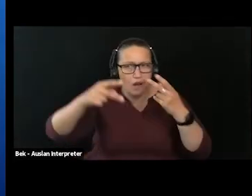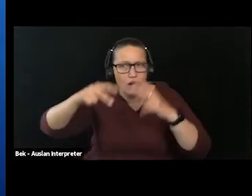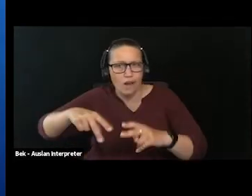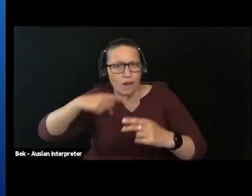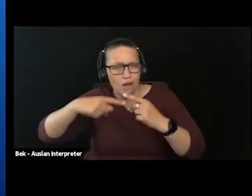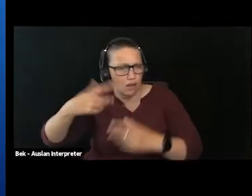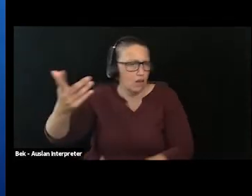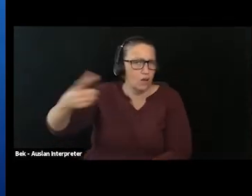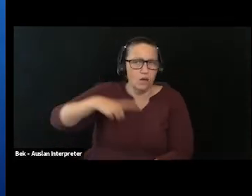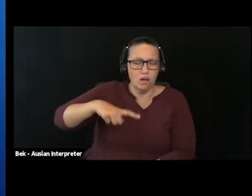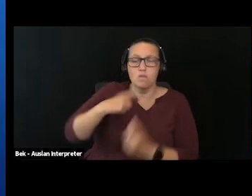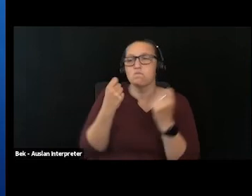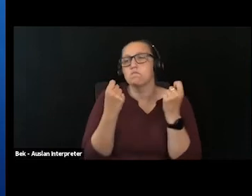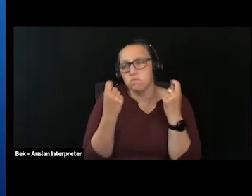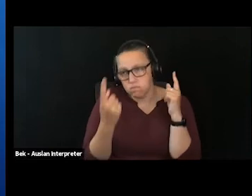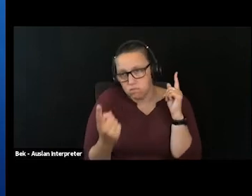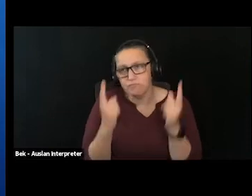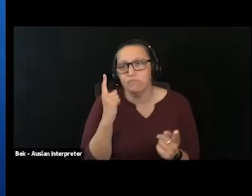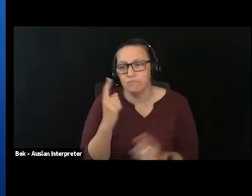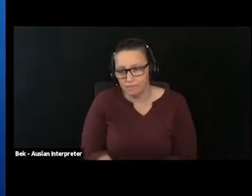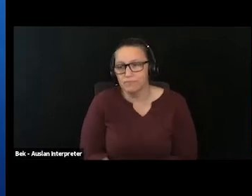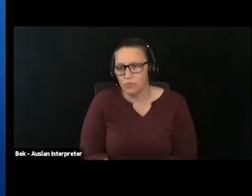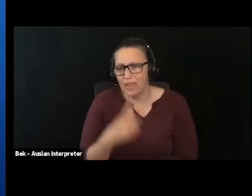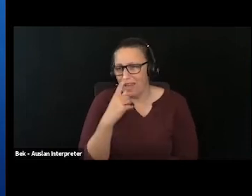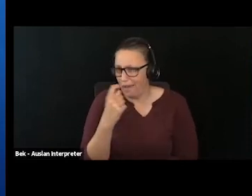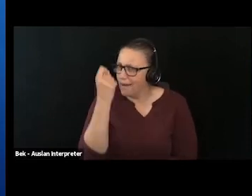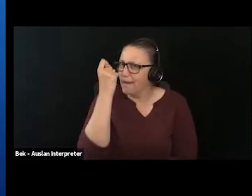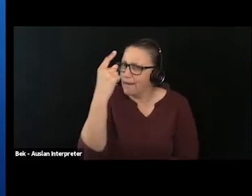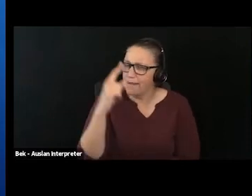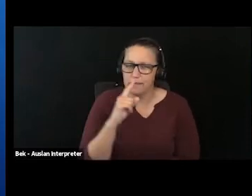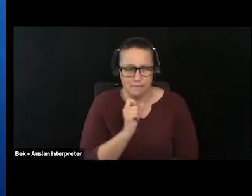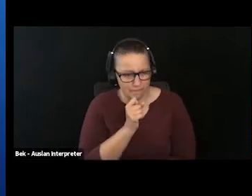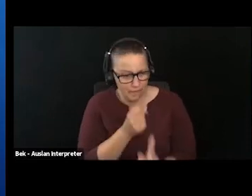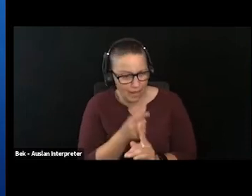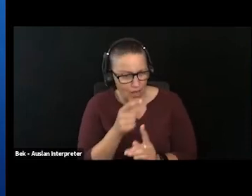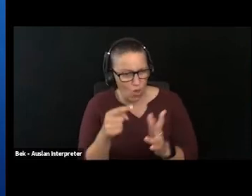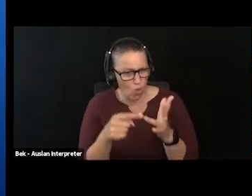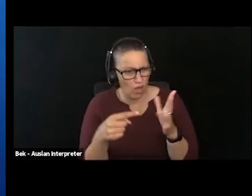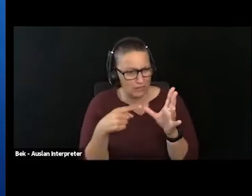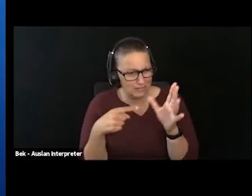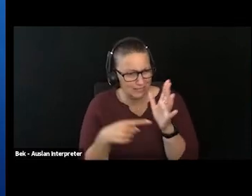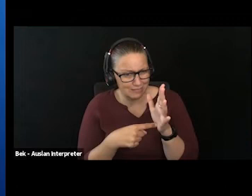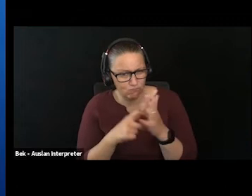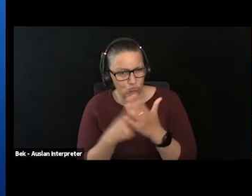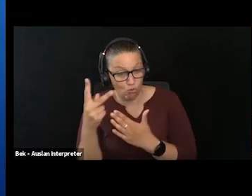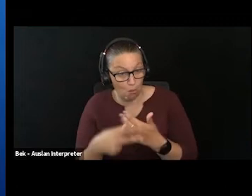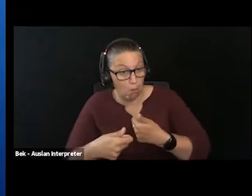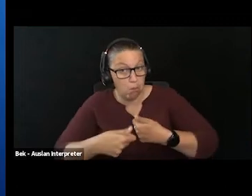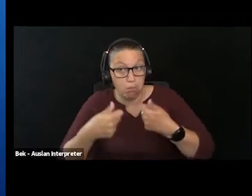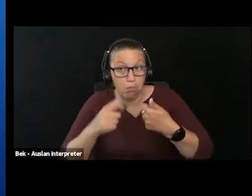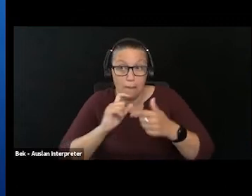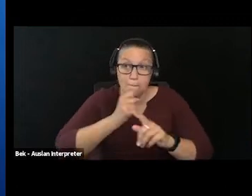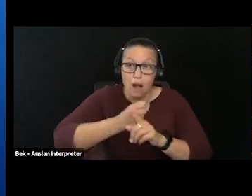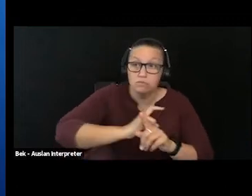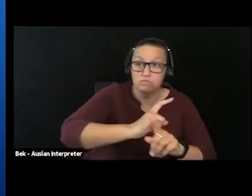are, and therefore to ask questions such as what is the impact of this program on mortality over a period of time.